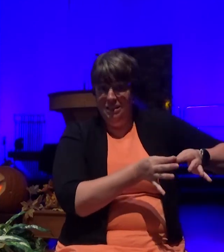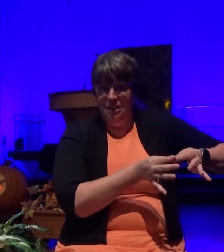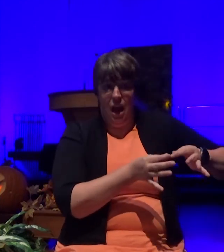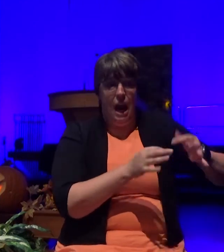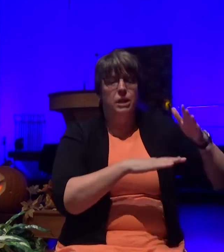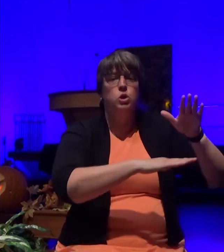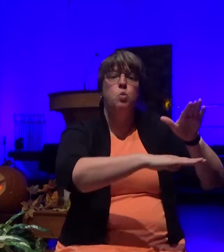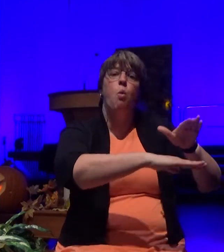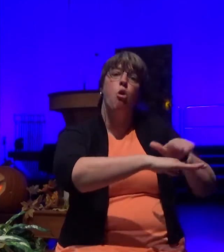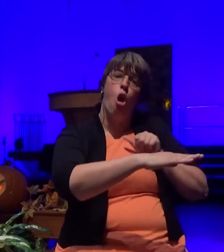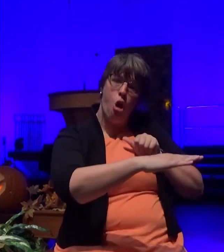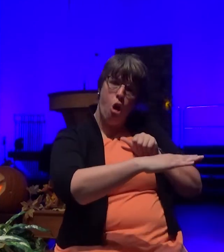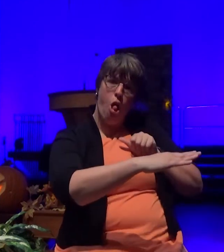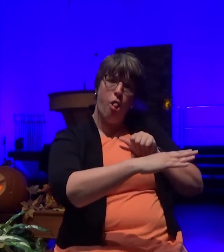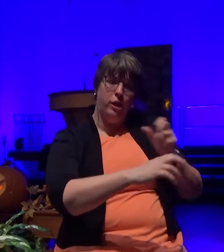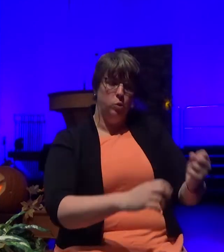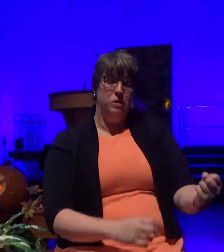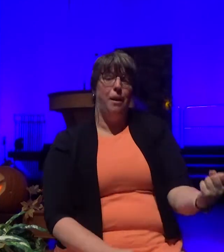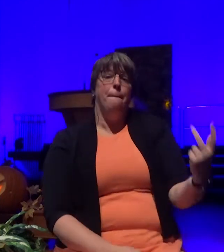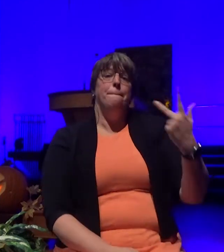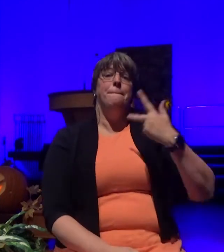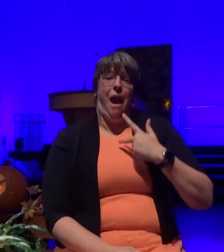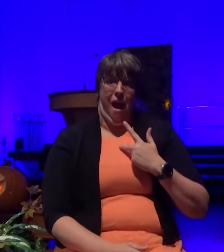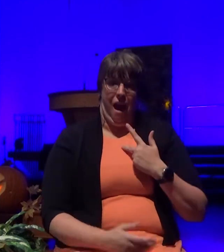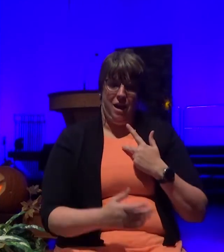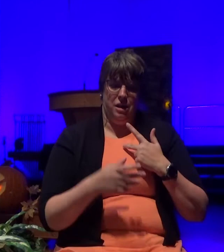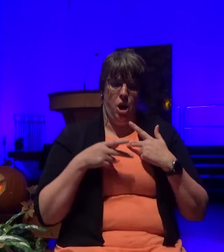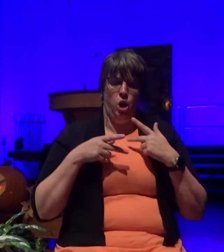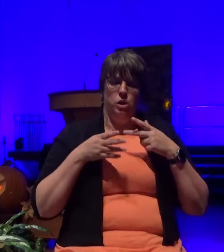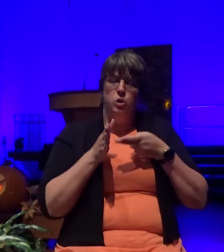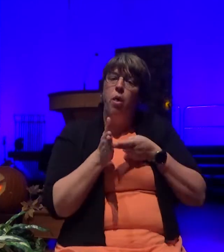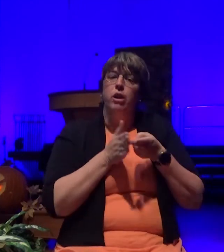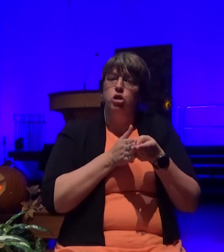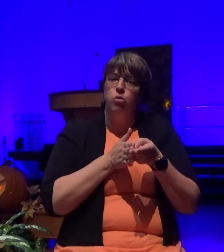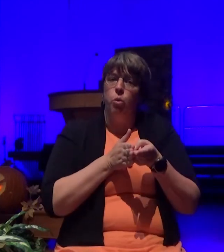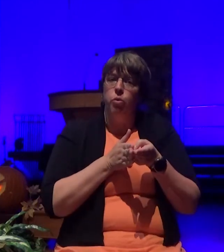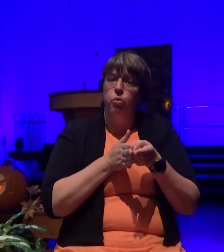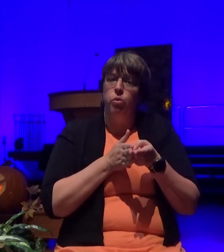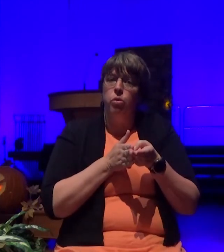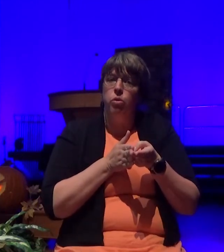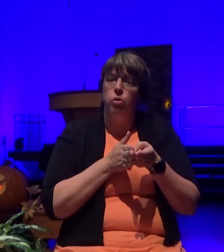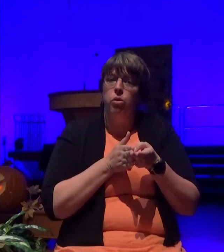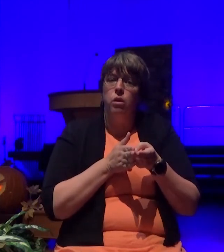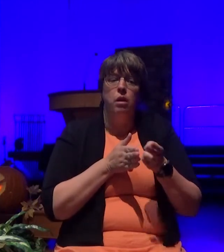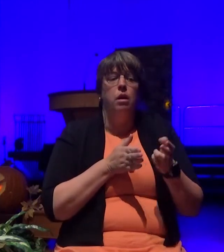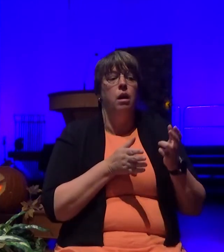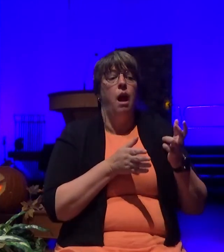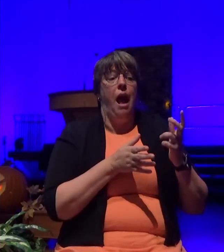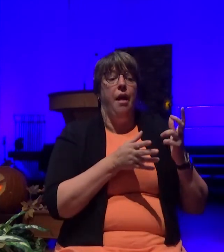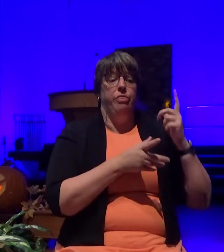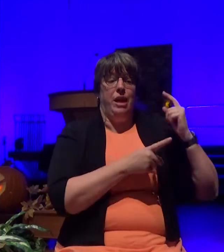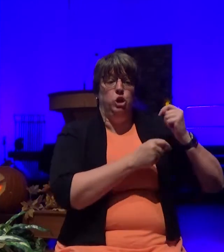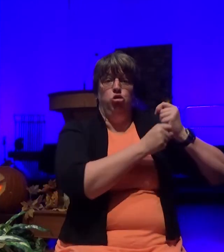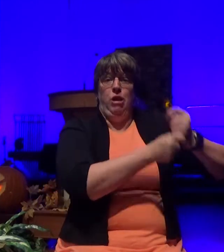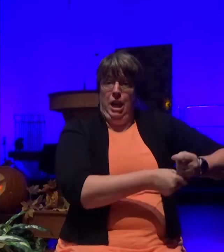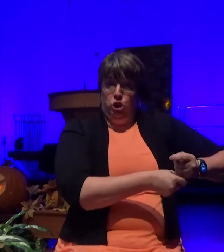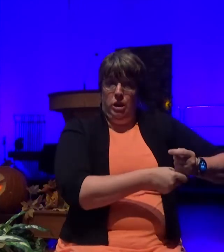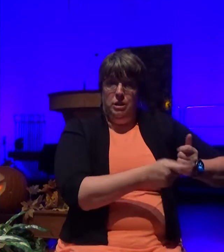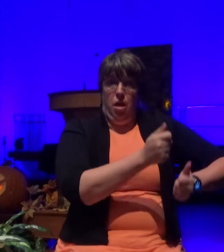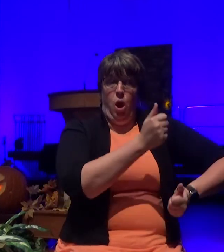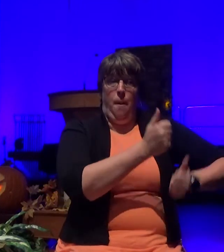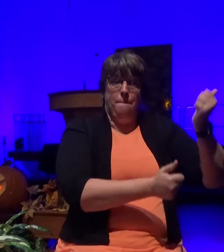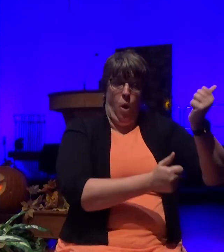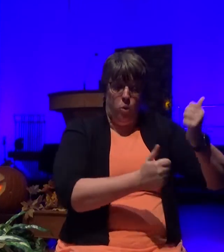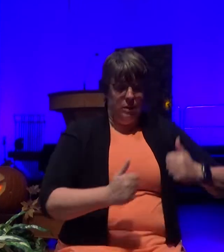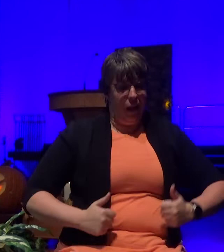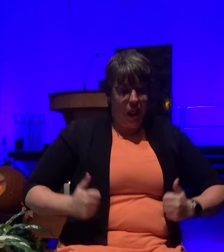back in every way possible to this truth, and that the traditions that are the most alive, that are the